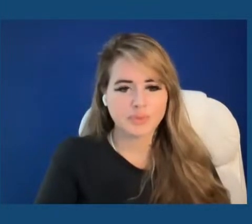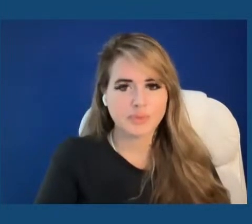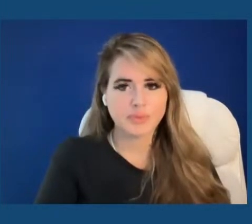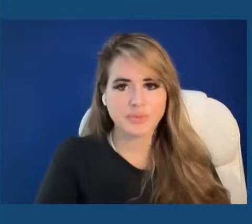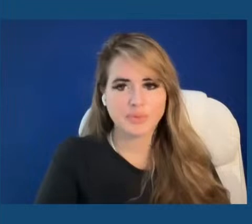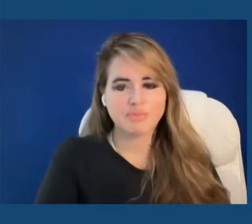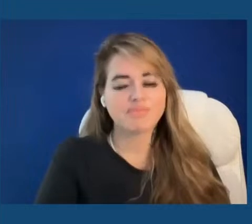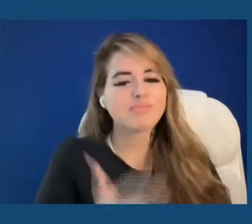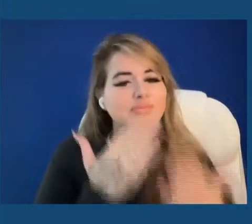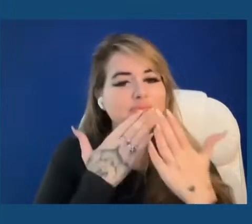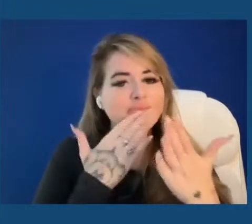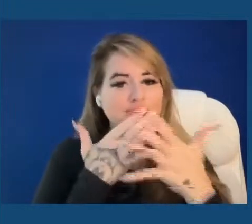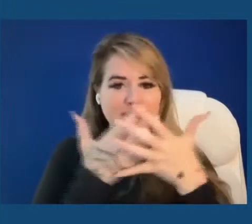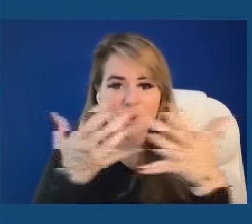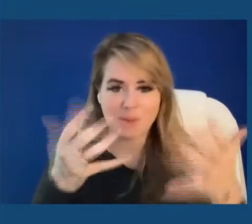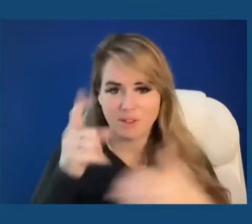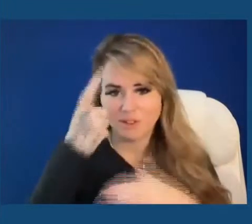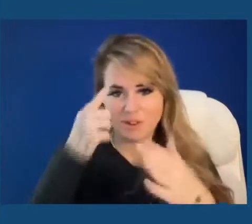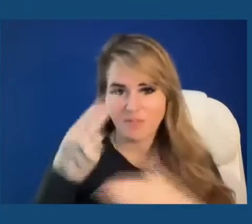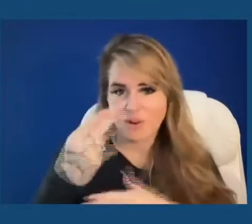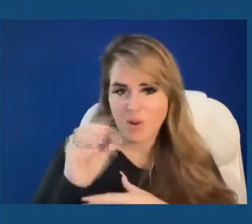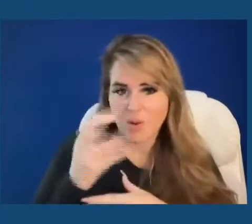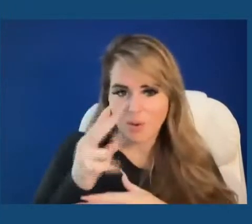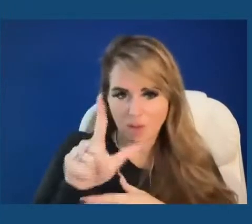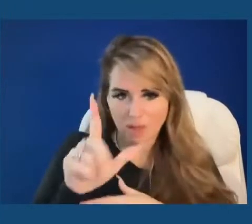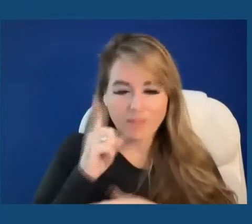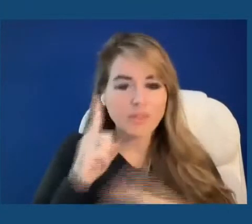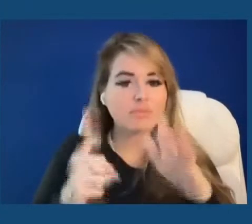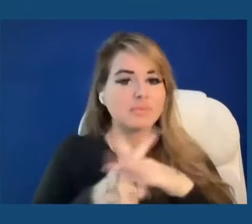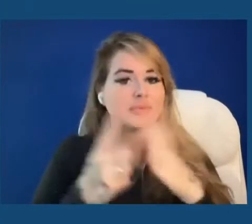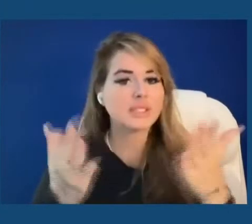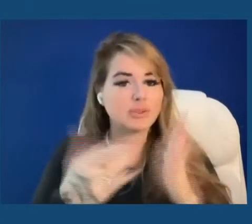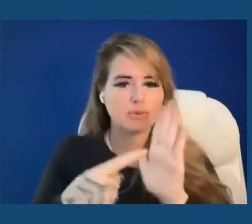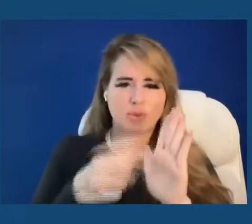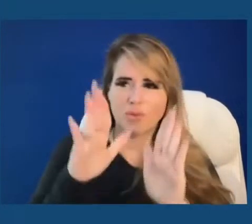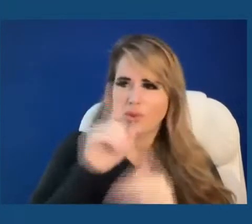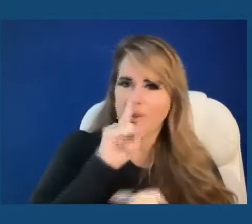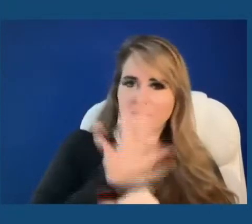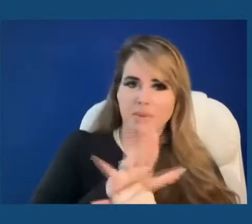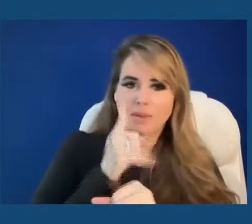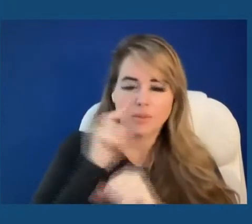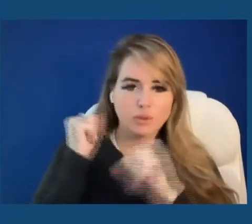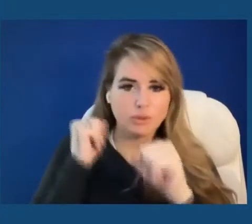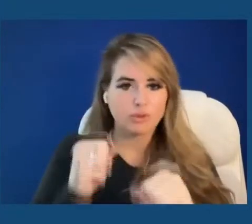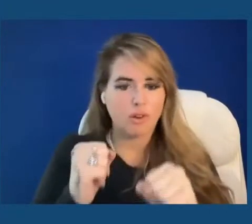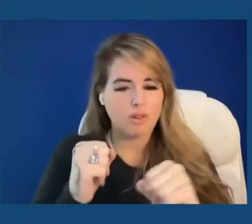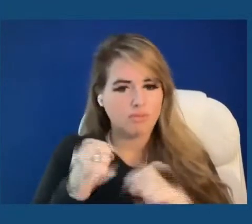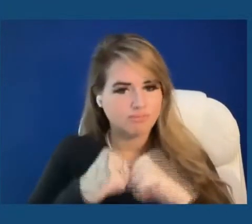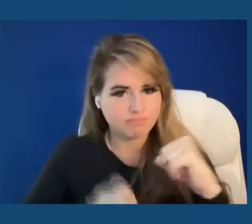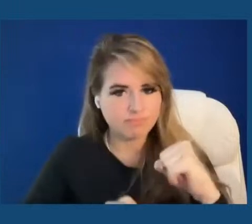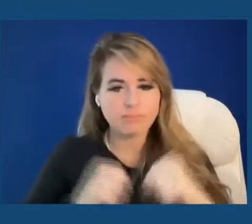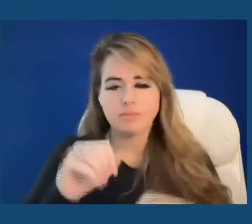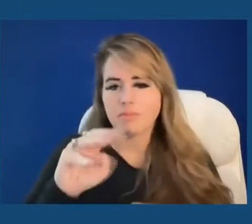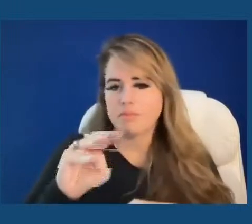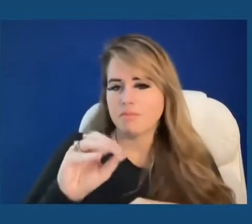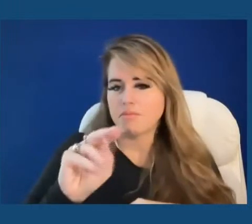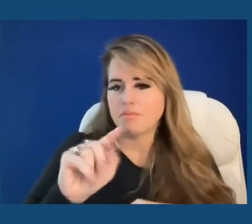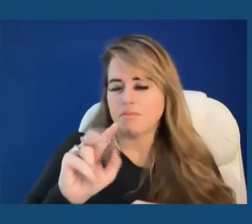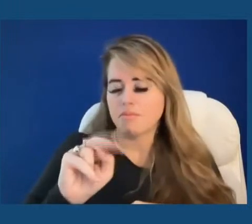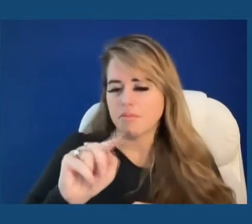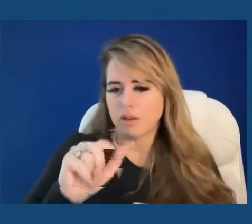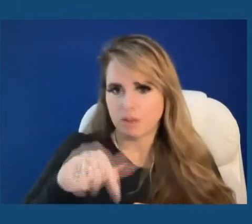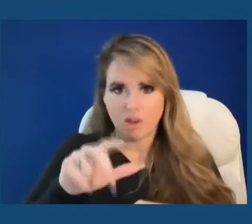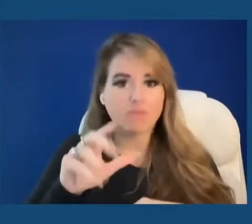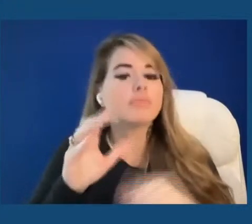Thank you so much, Governor Hochul, for coming here and demonstrating your commitment to a strong, resilient Montauk. Sea level rise and